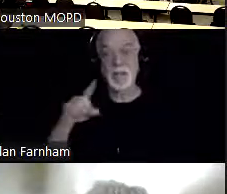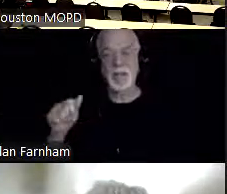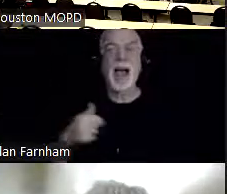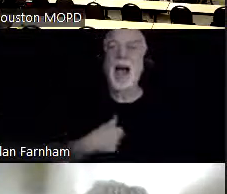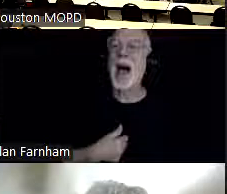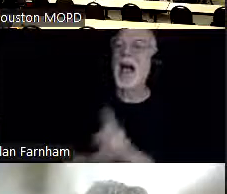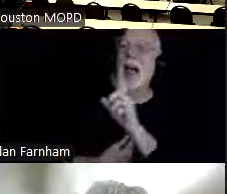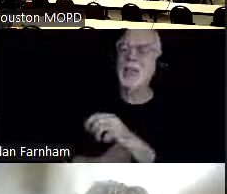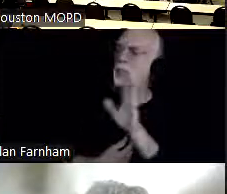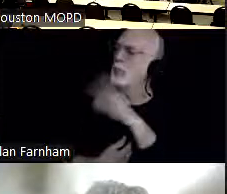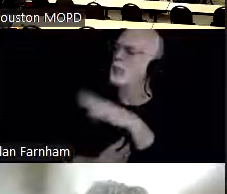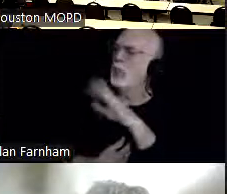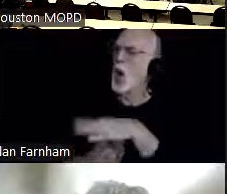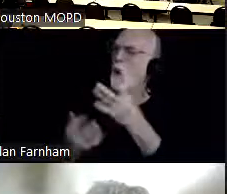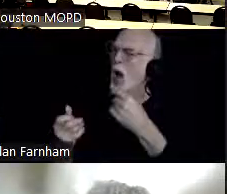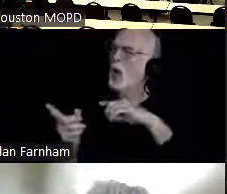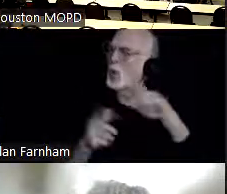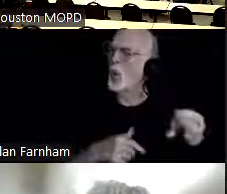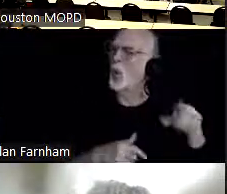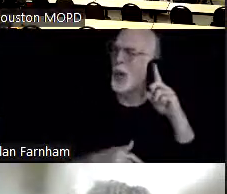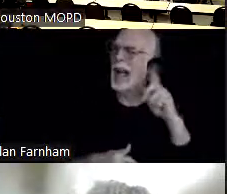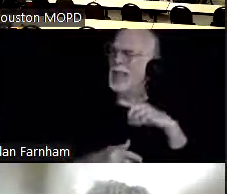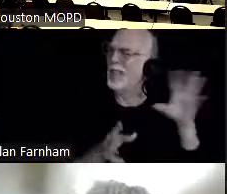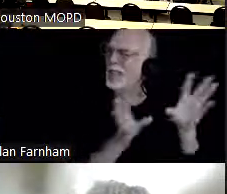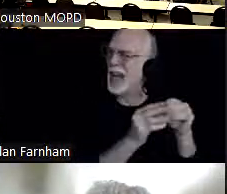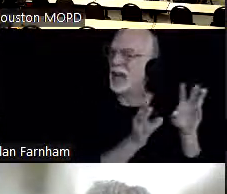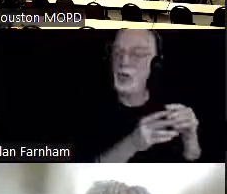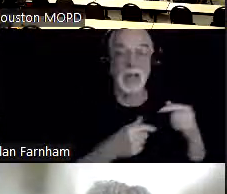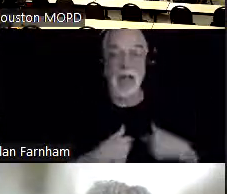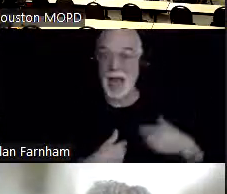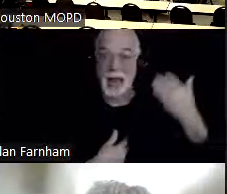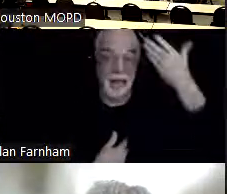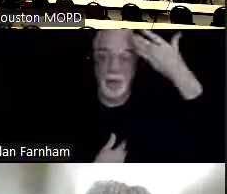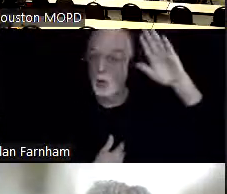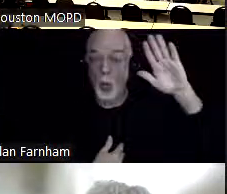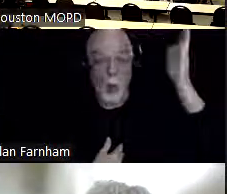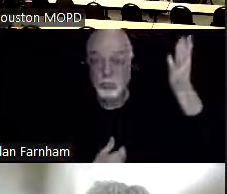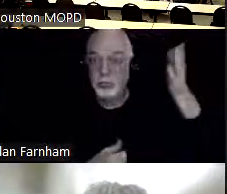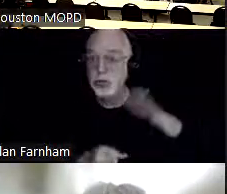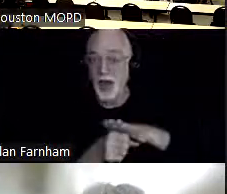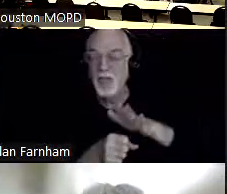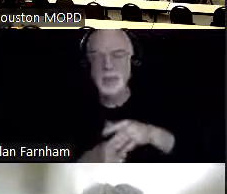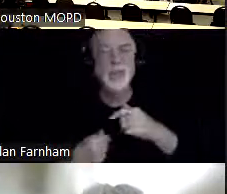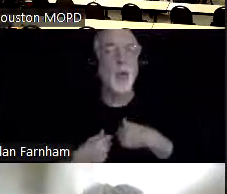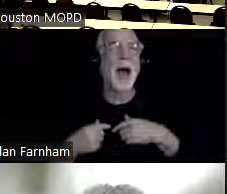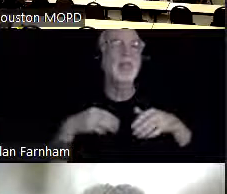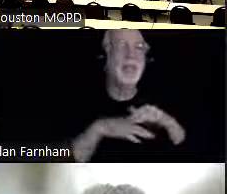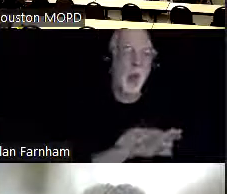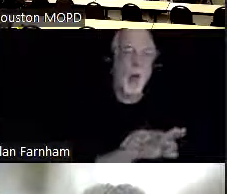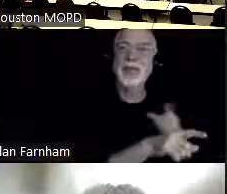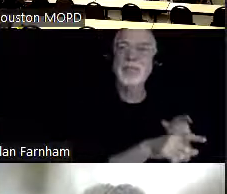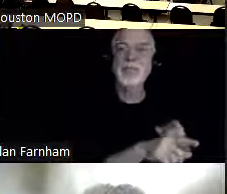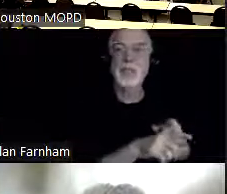a deaf conference because I felt that I wasn't aware. I went into the conference, I cried within